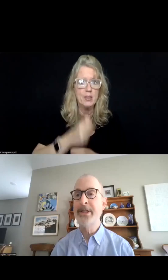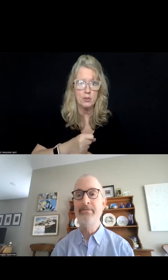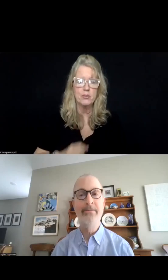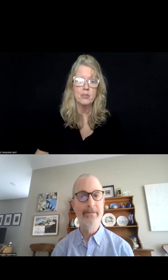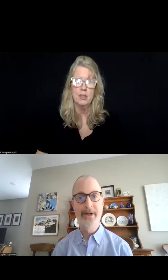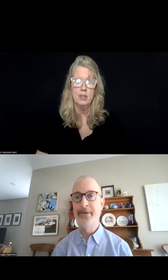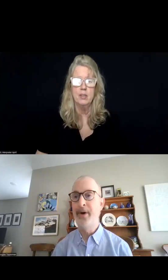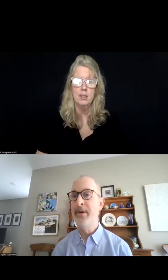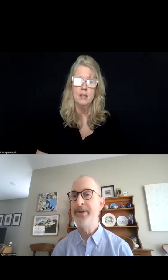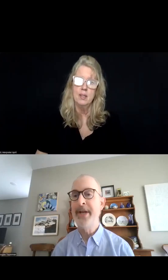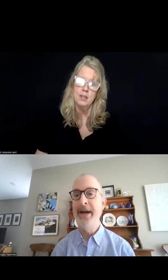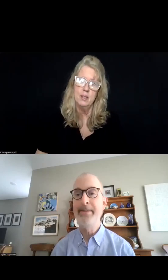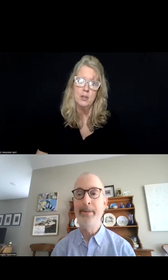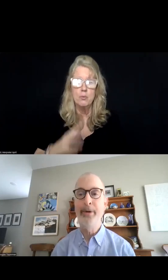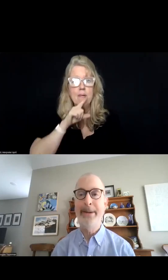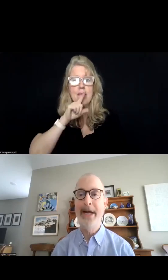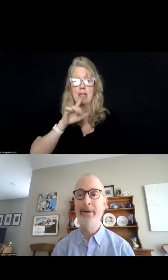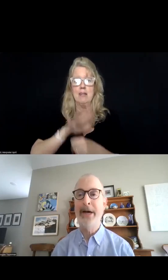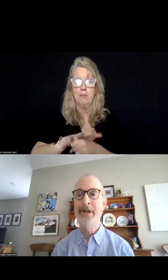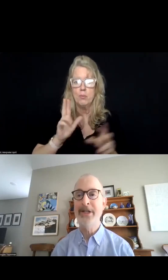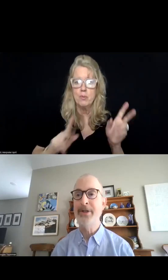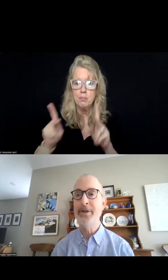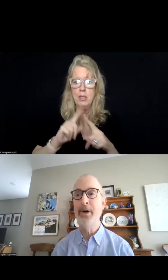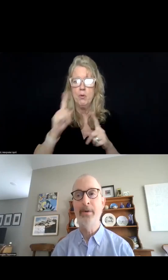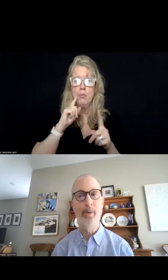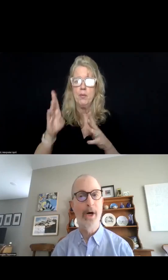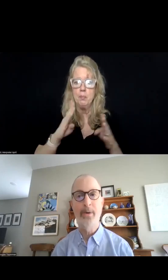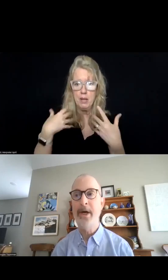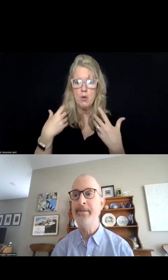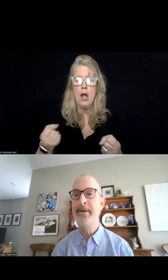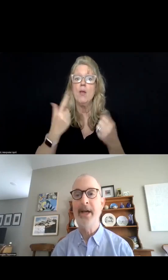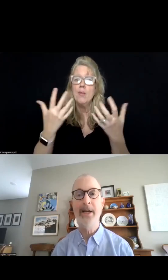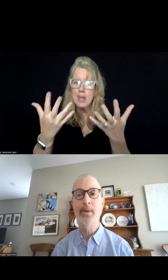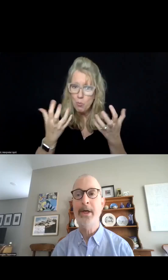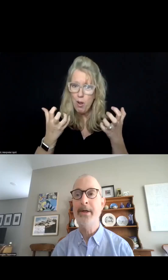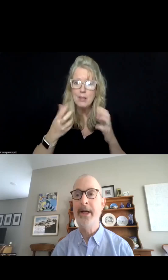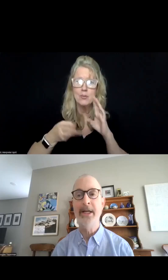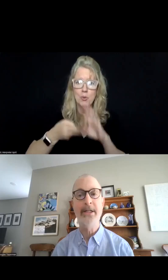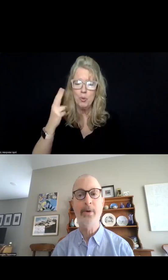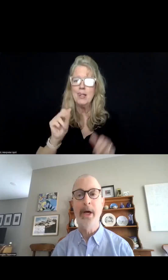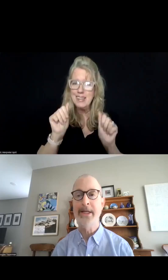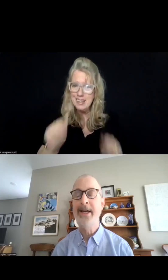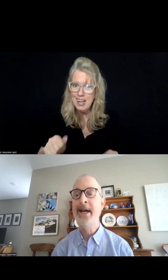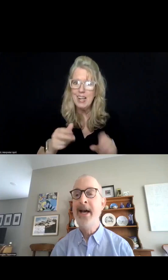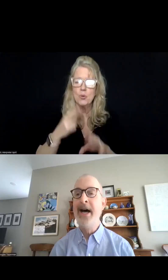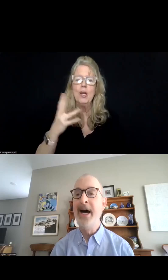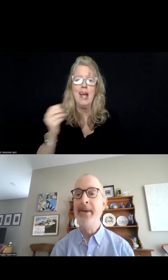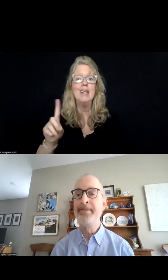which confirms that people with behavioral health conditions who smoke want to quit, can quit and do quit.